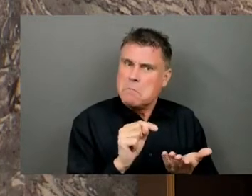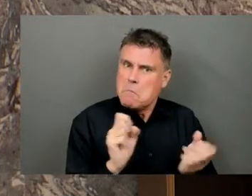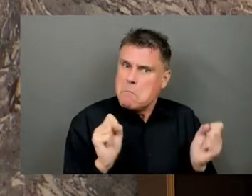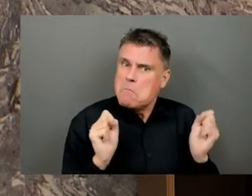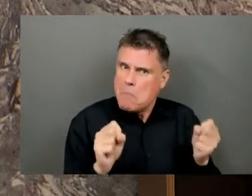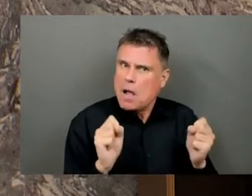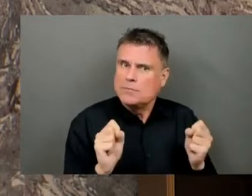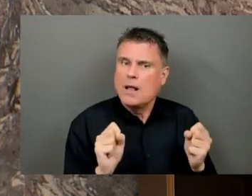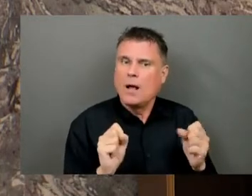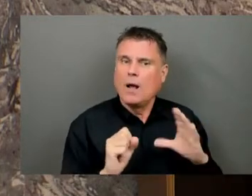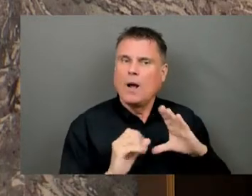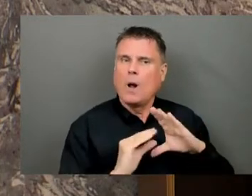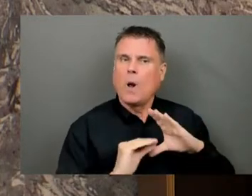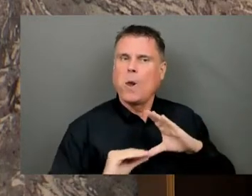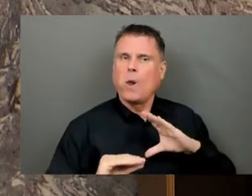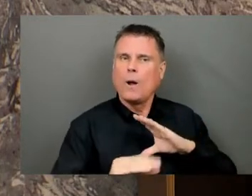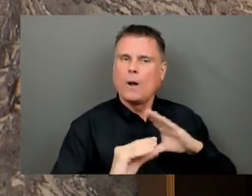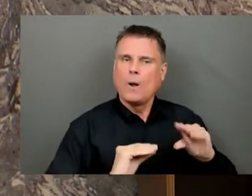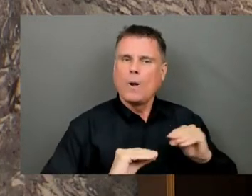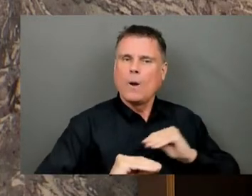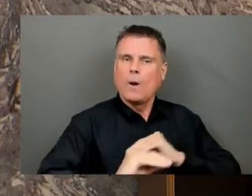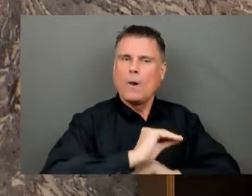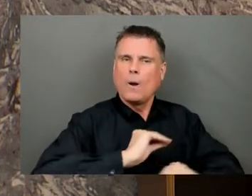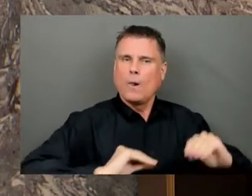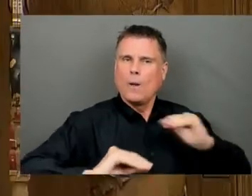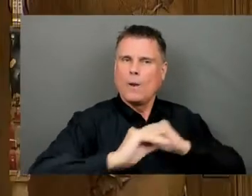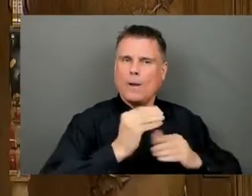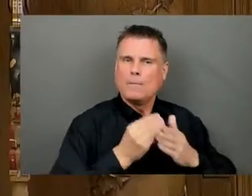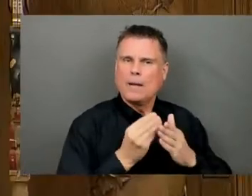is actually going on here. Thank you.